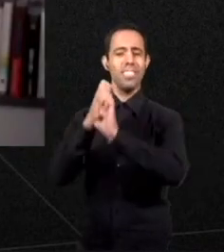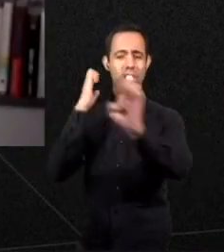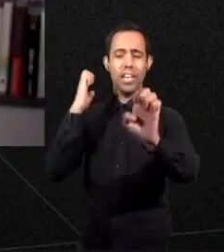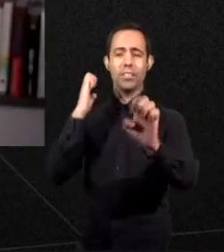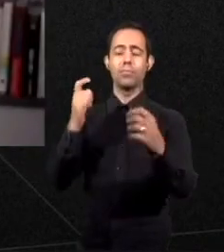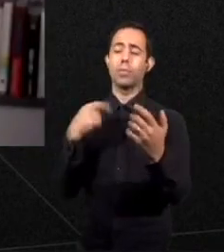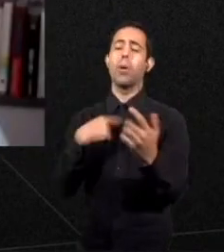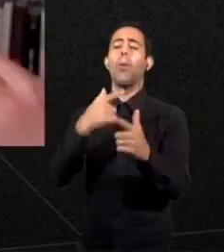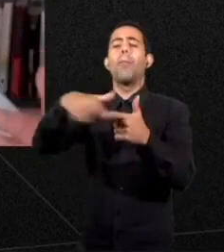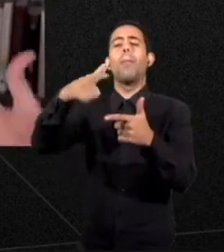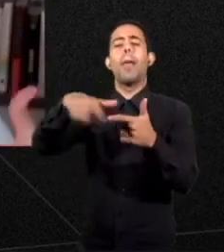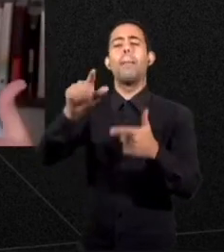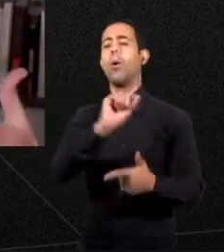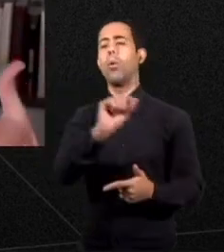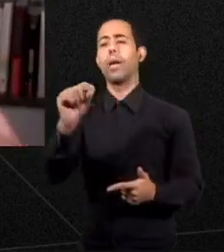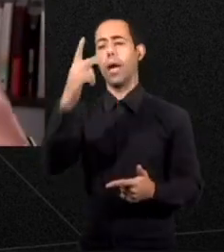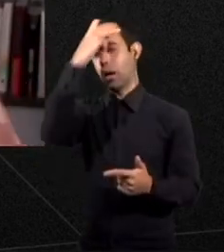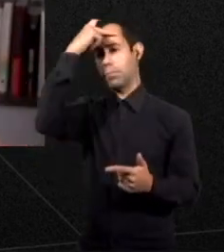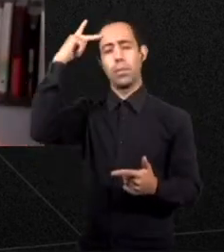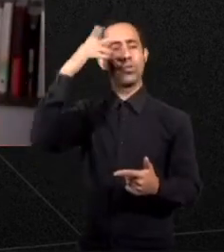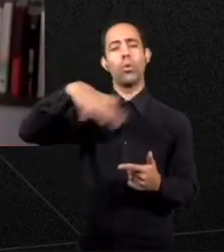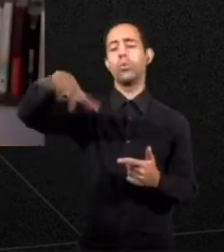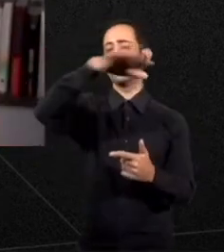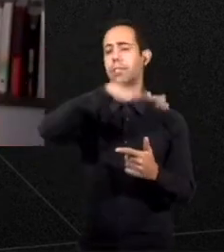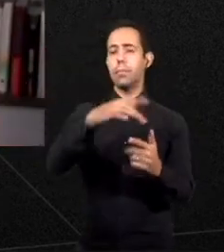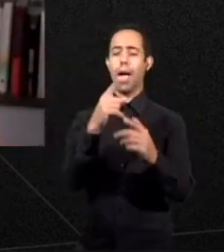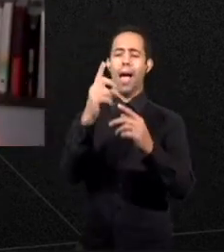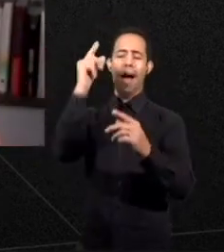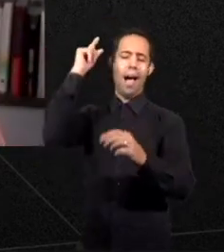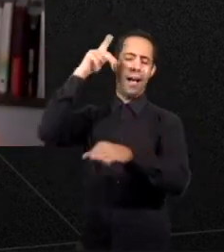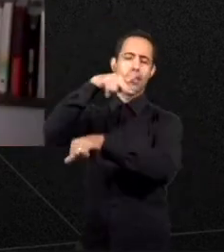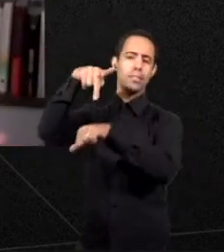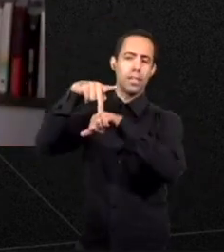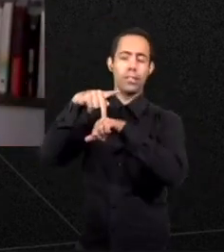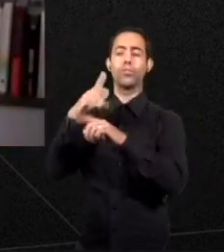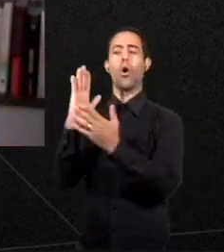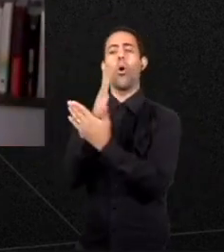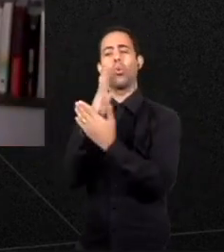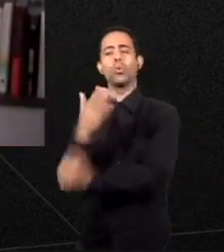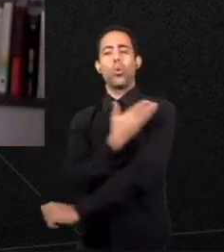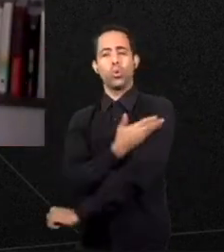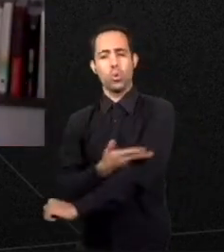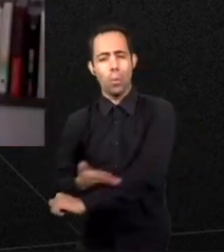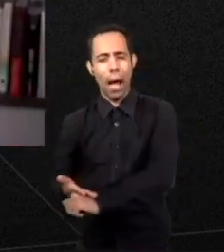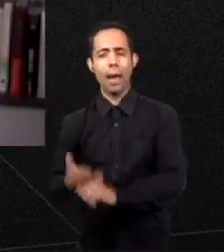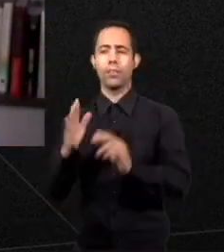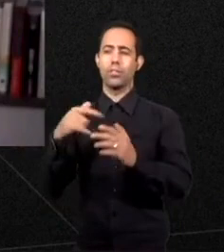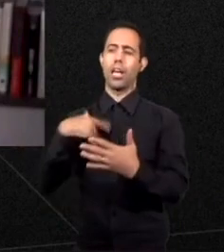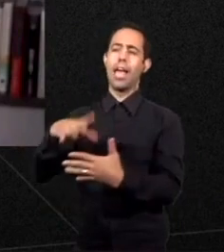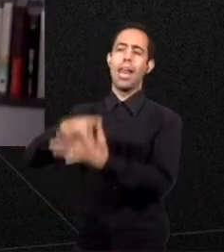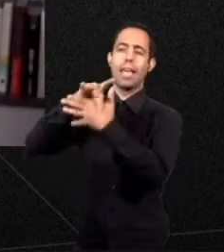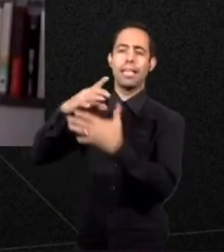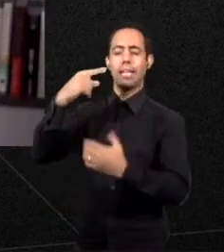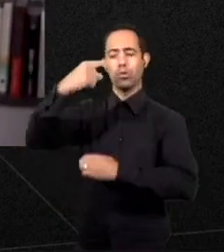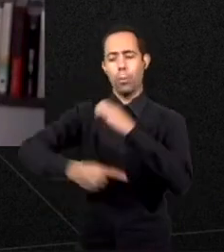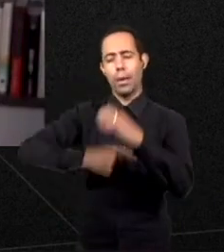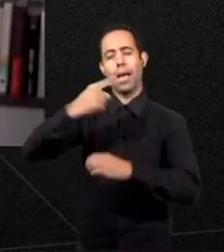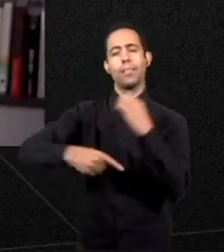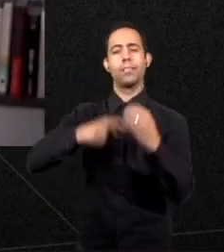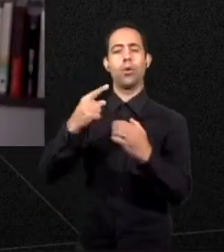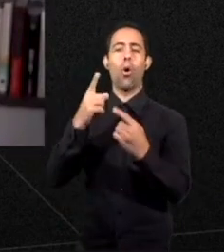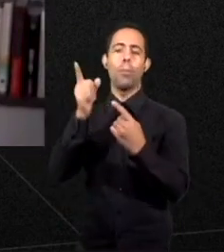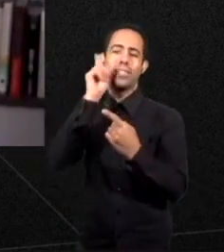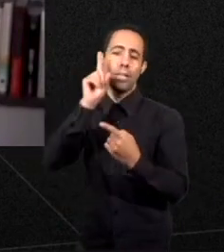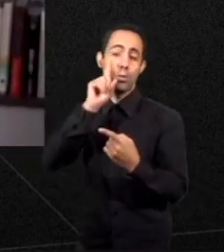of the countries which previously used to be these kinds of global leaders, like the USA, in